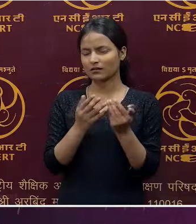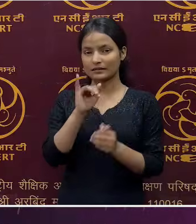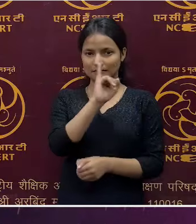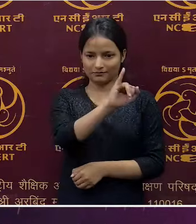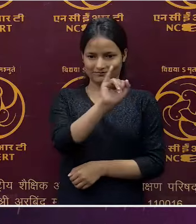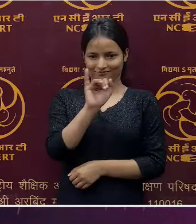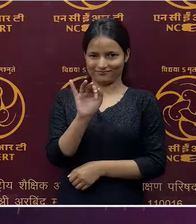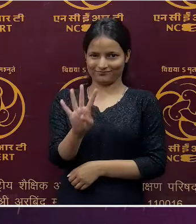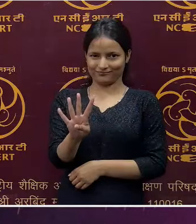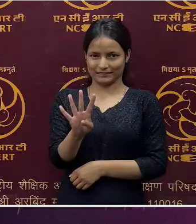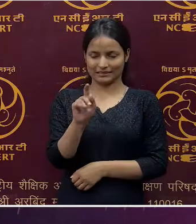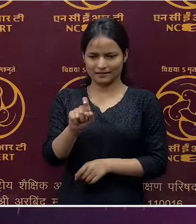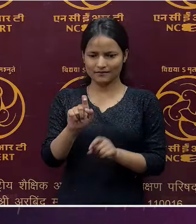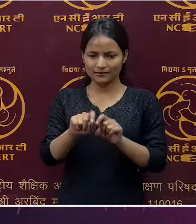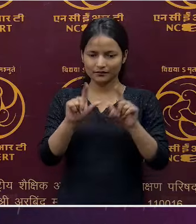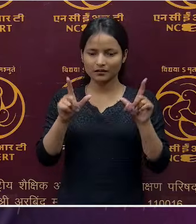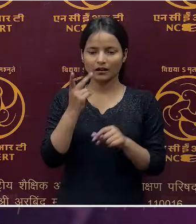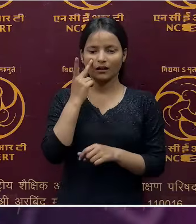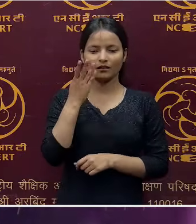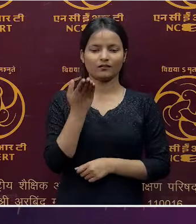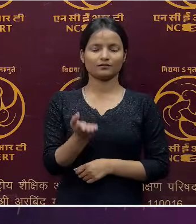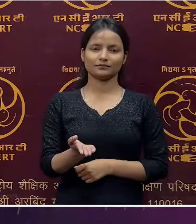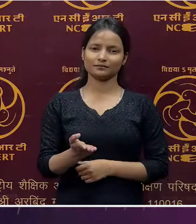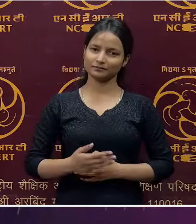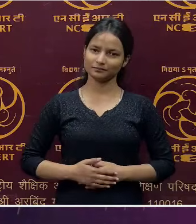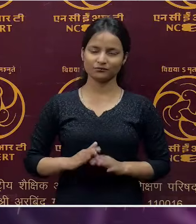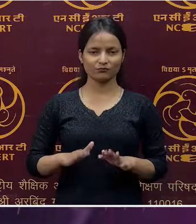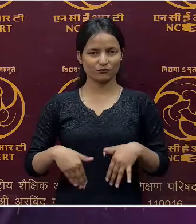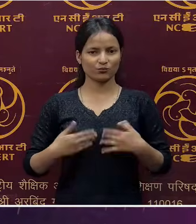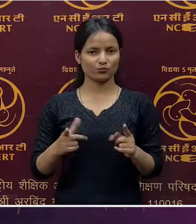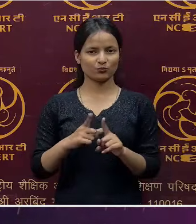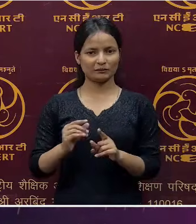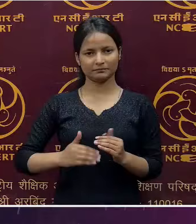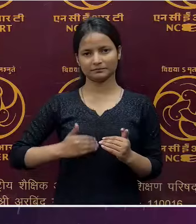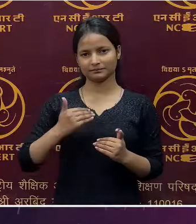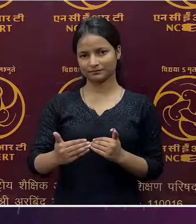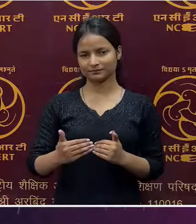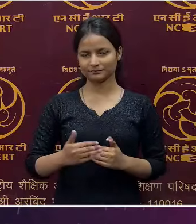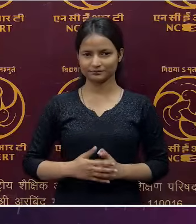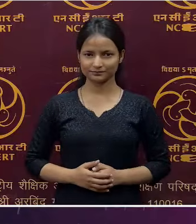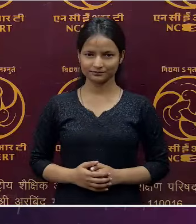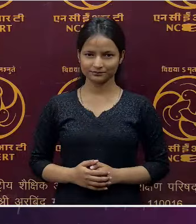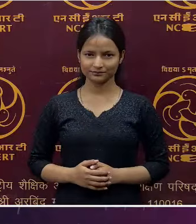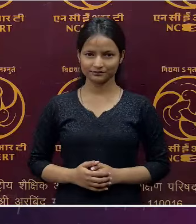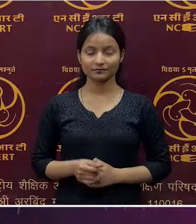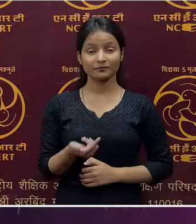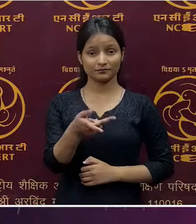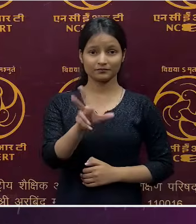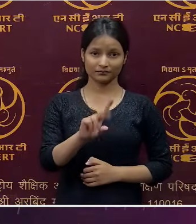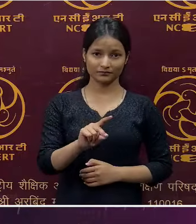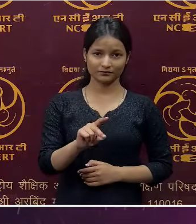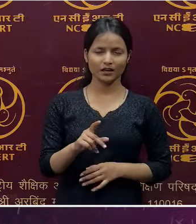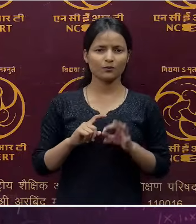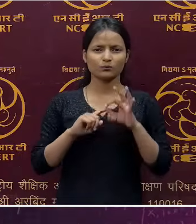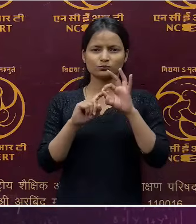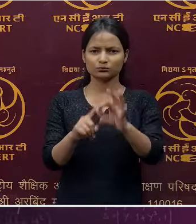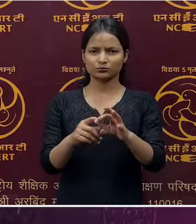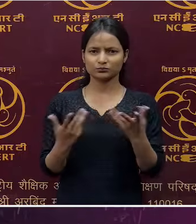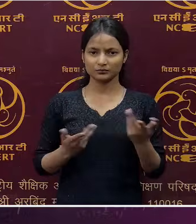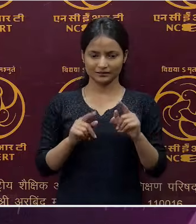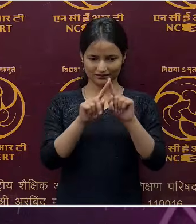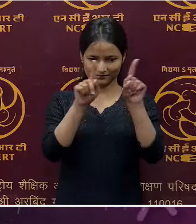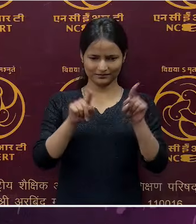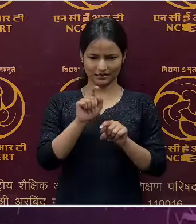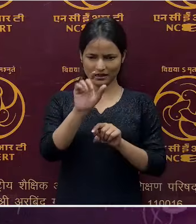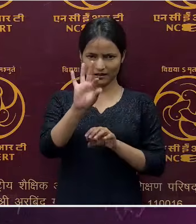64. Click on the submit button and do the next one. Again, select the image that shows relation as well